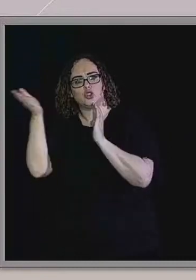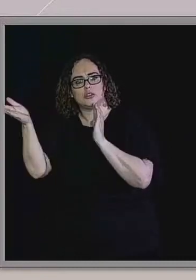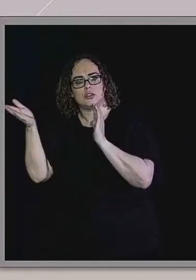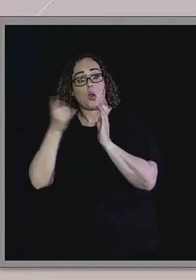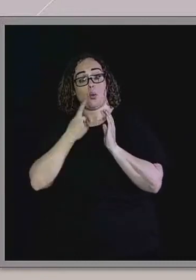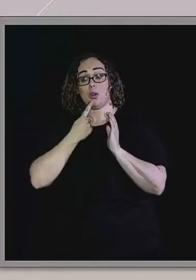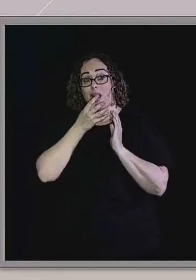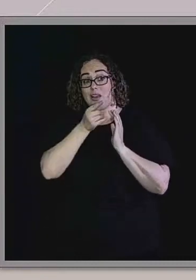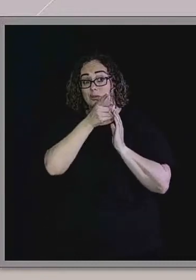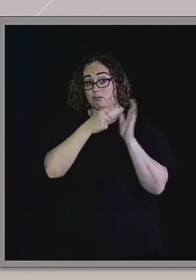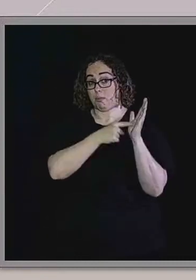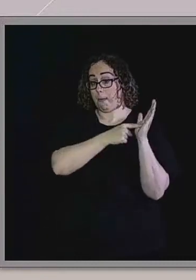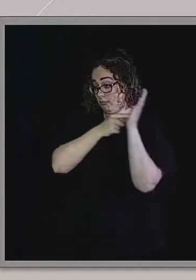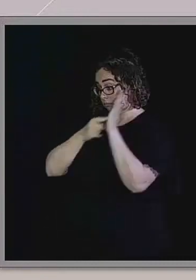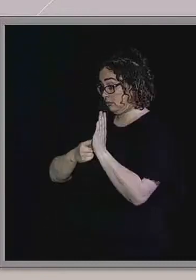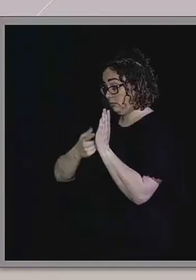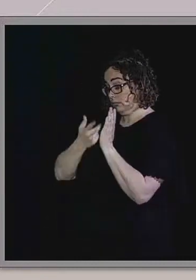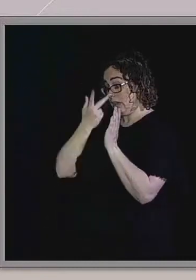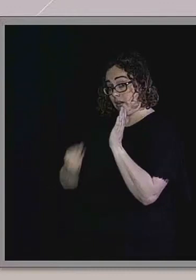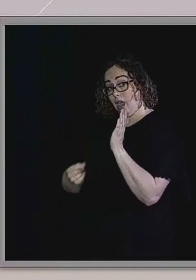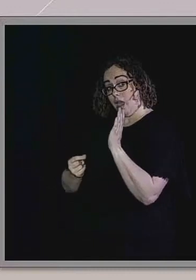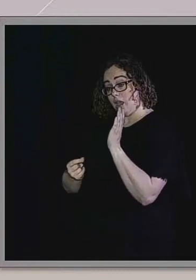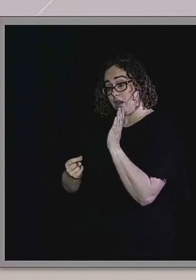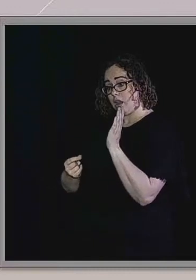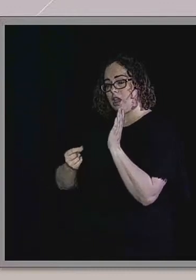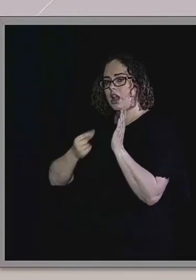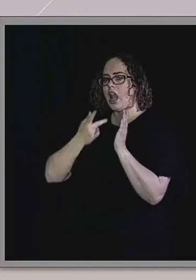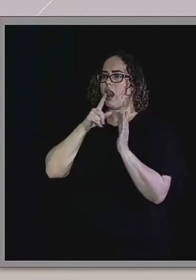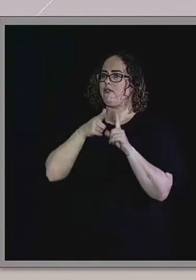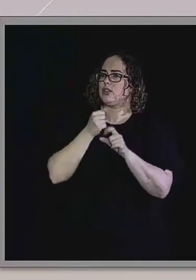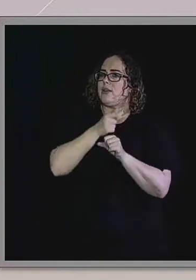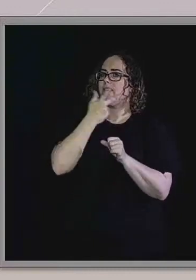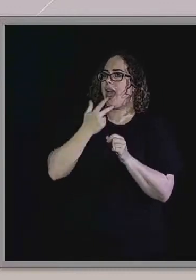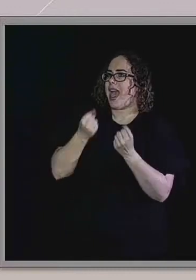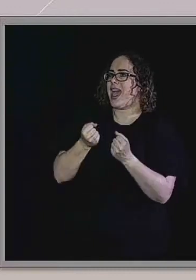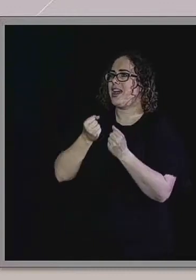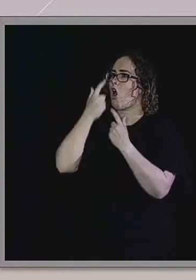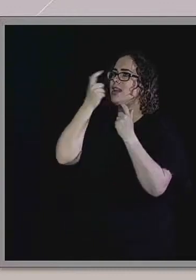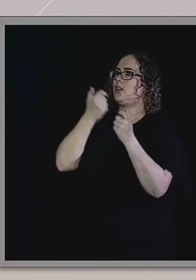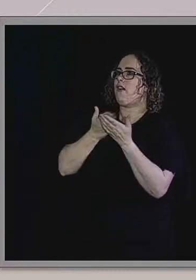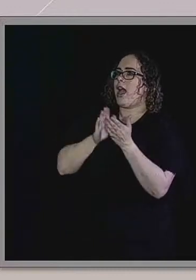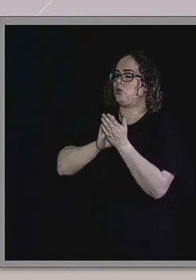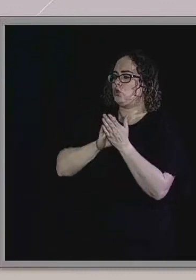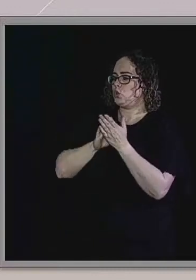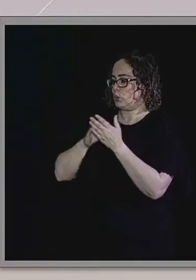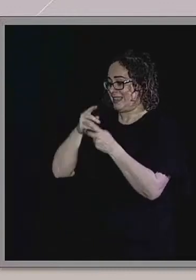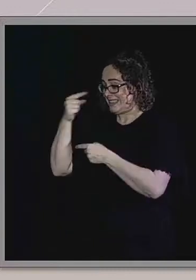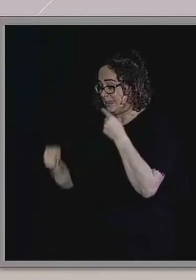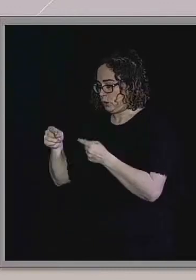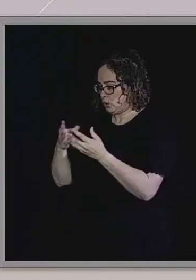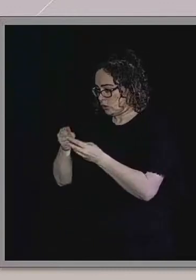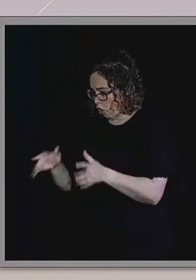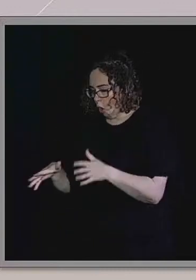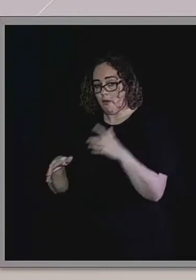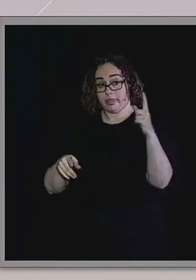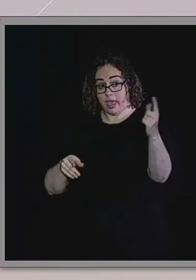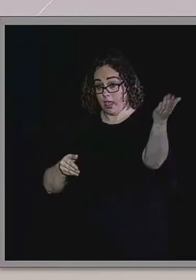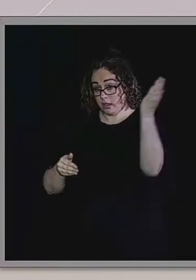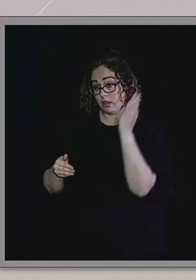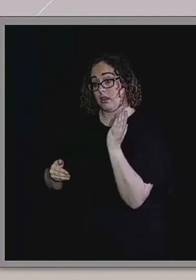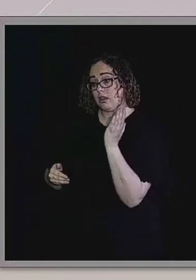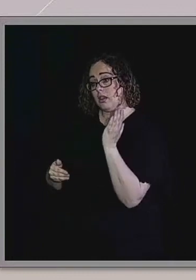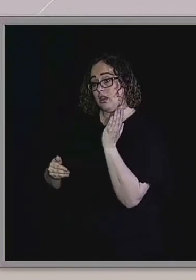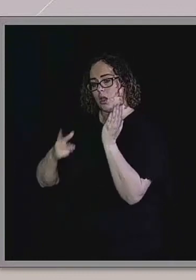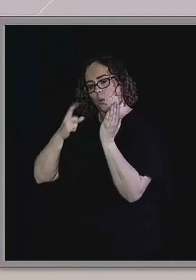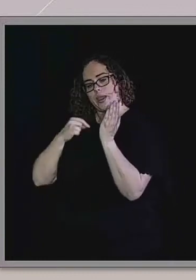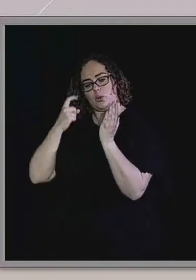to say, this is how we want to end this dispute, And it comes with, respecting everybody that we're running in the